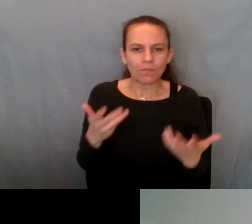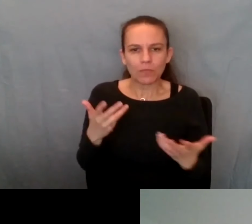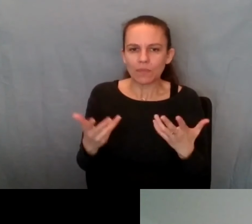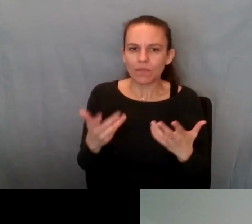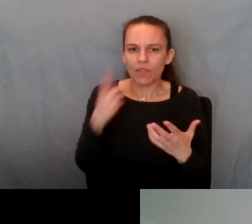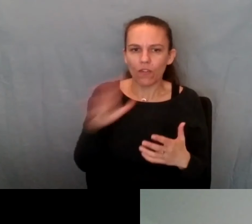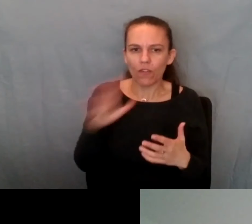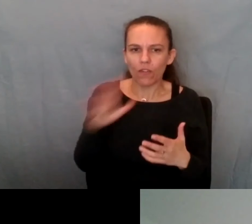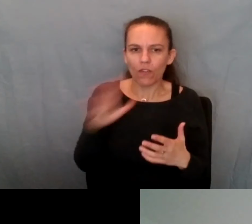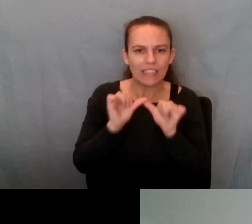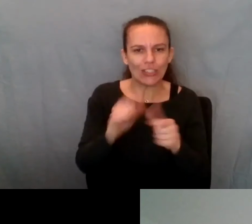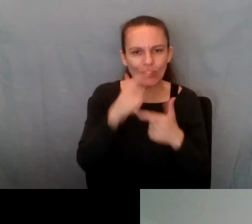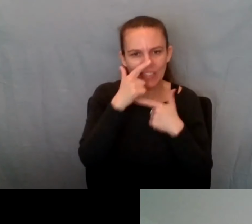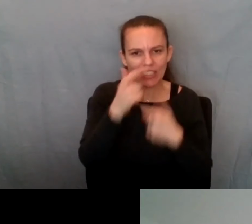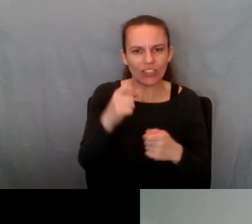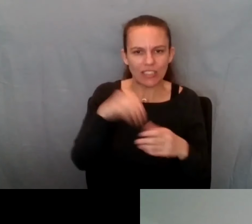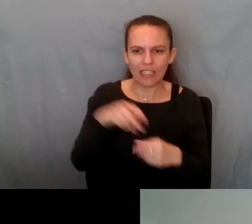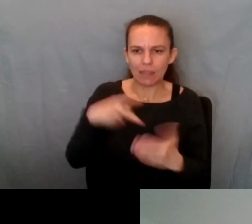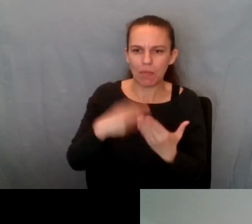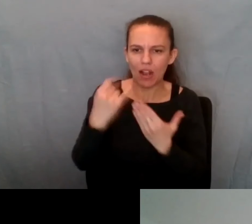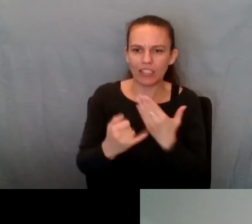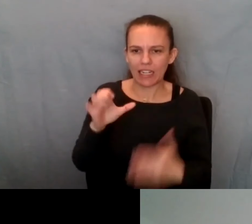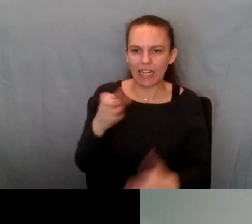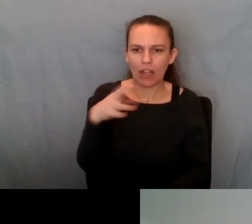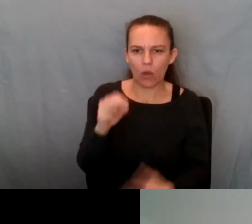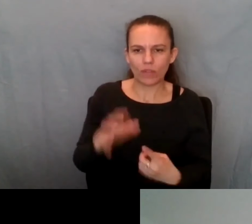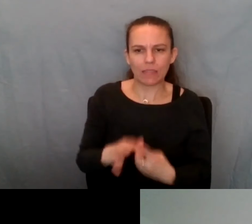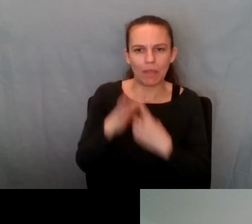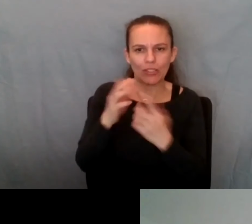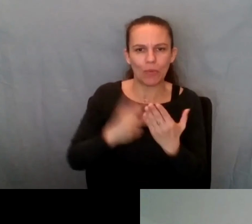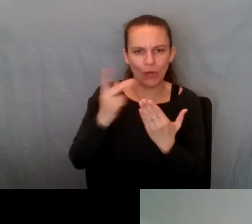your continued interest in Project ECHO's special programming.